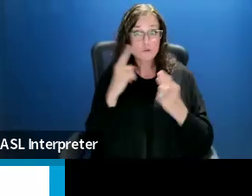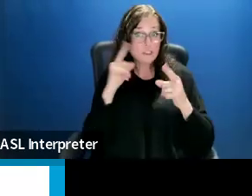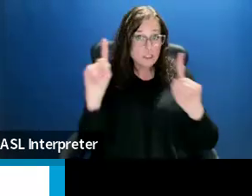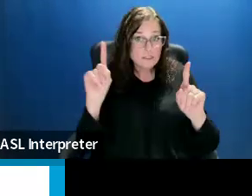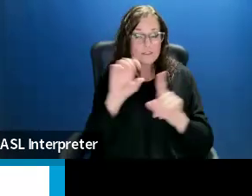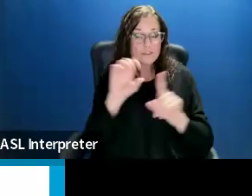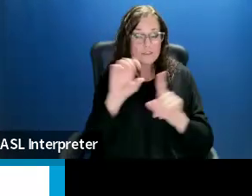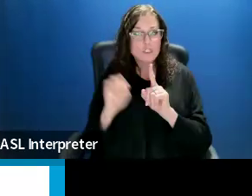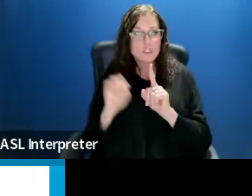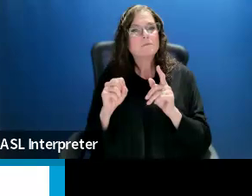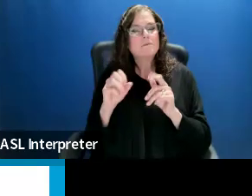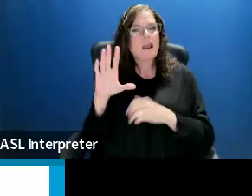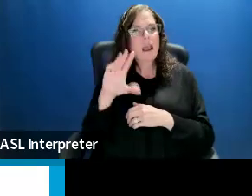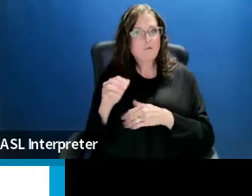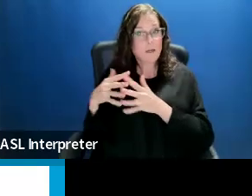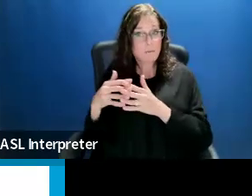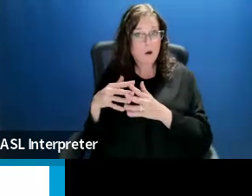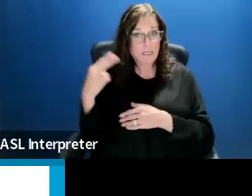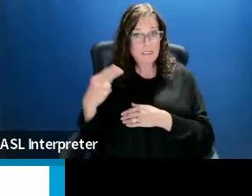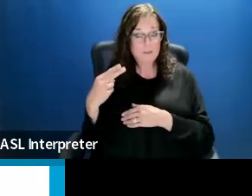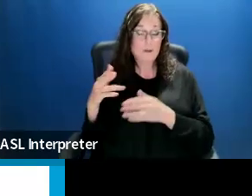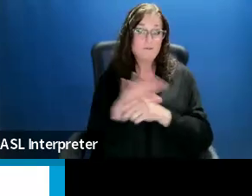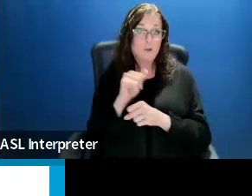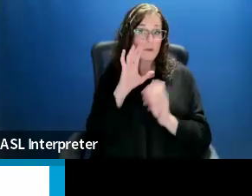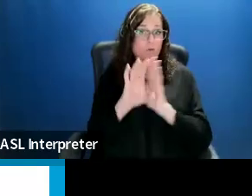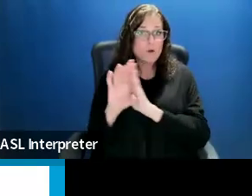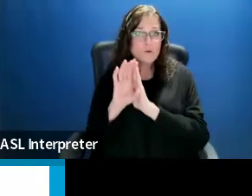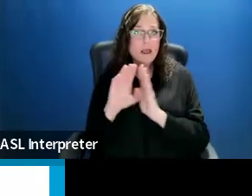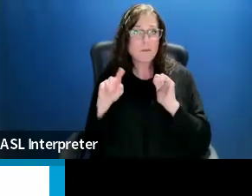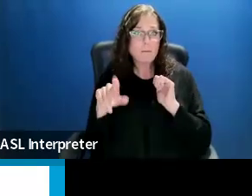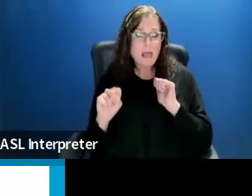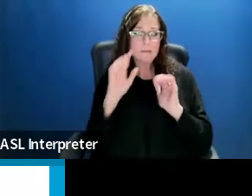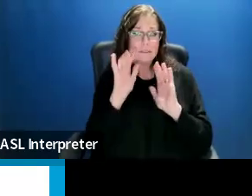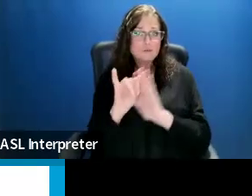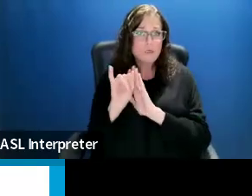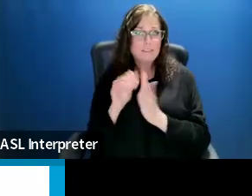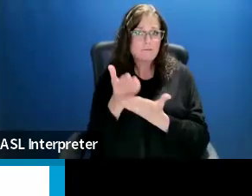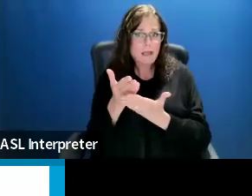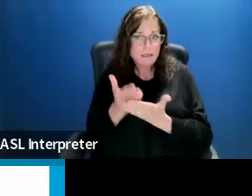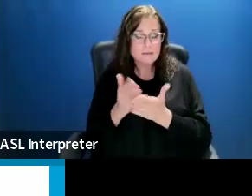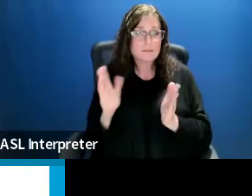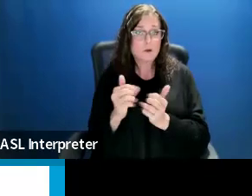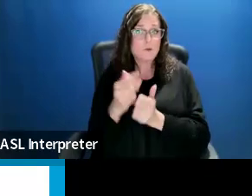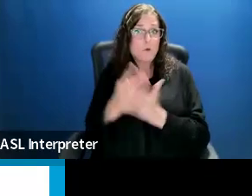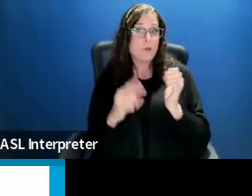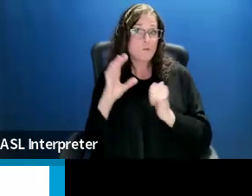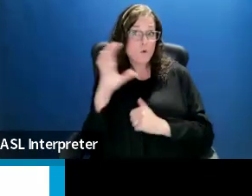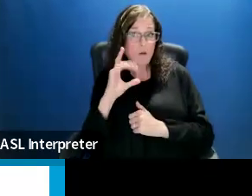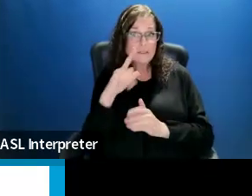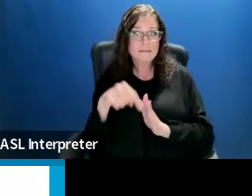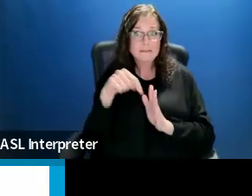shaped African American history. Filled with photographs, maps, illustrations, and facts, it encourages both browsing and